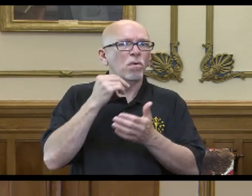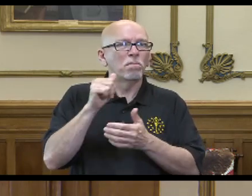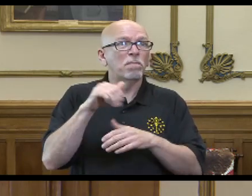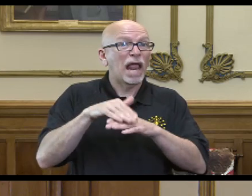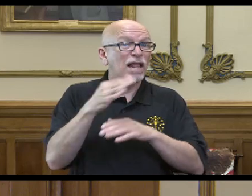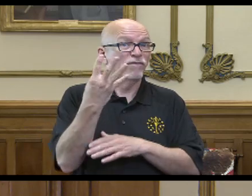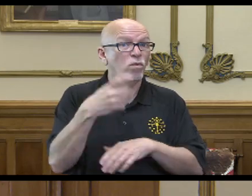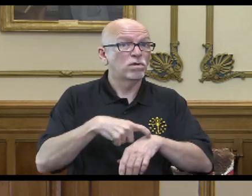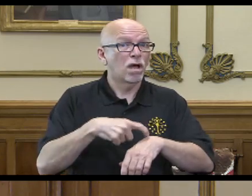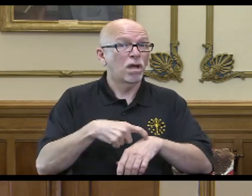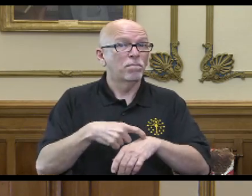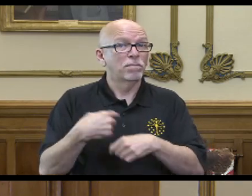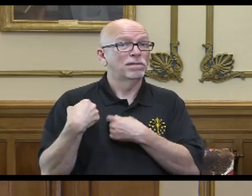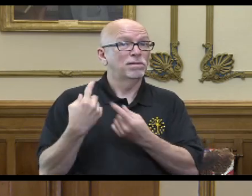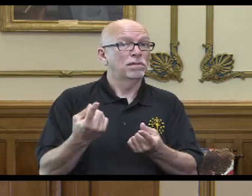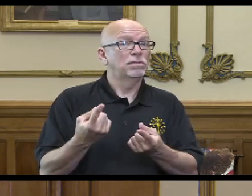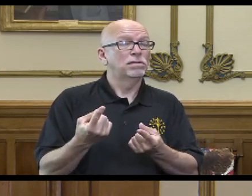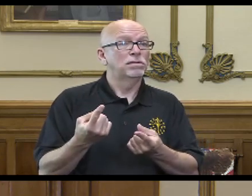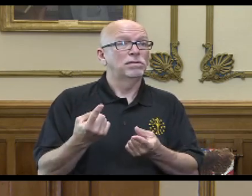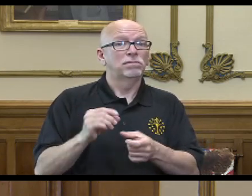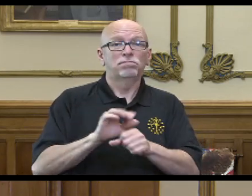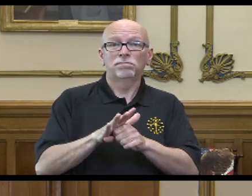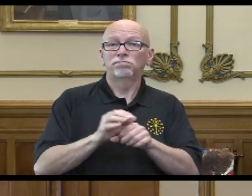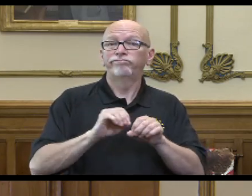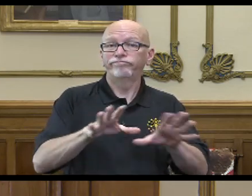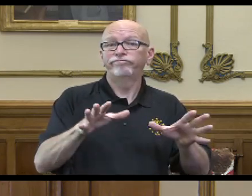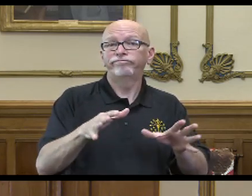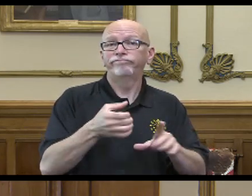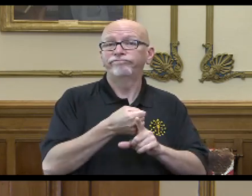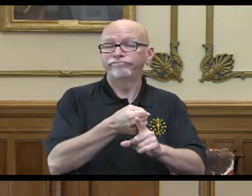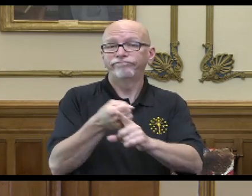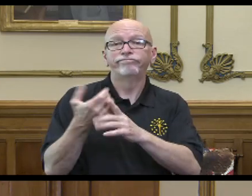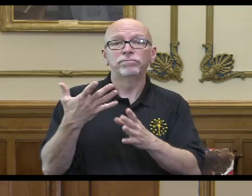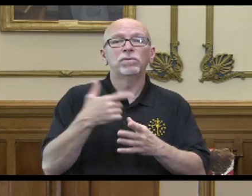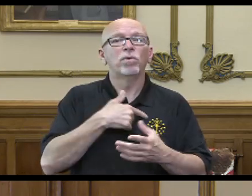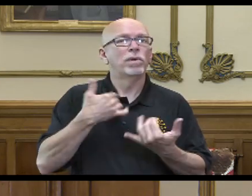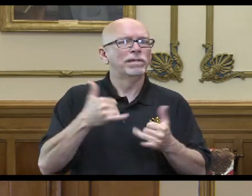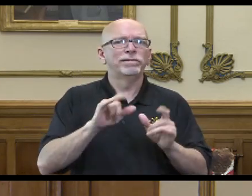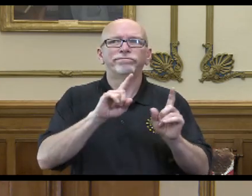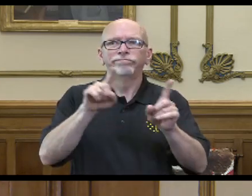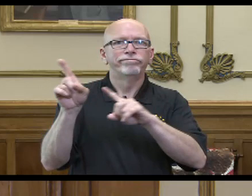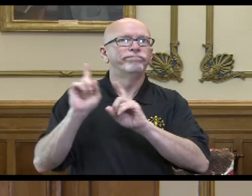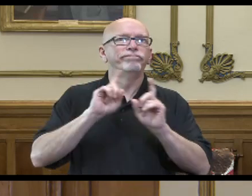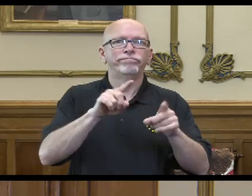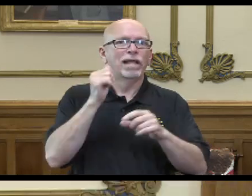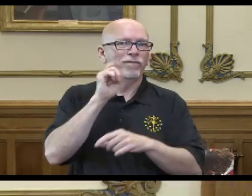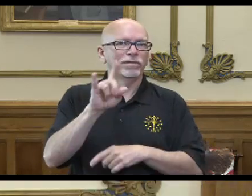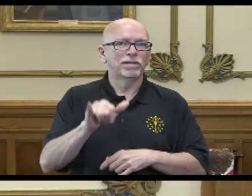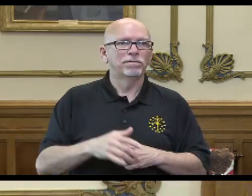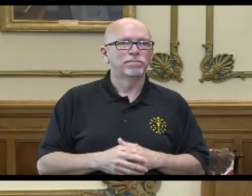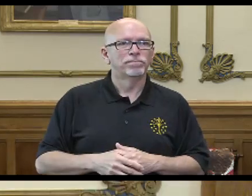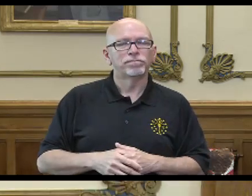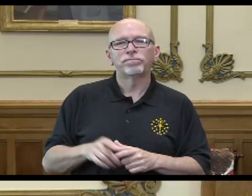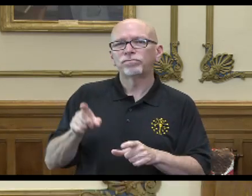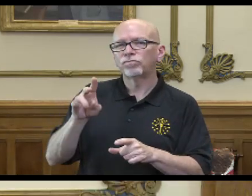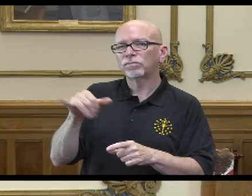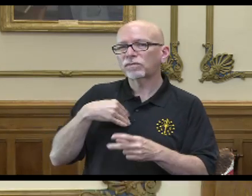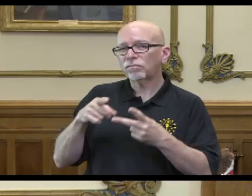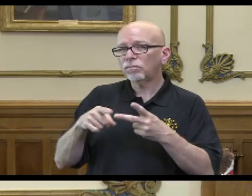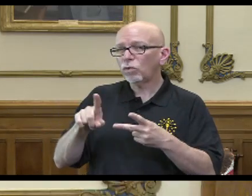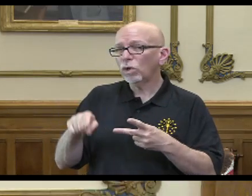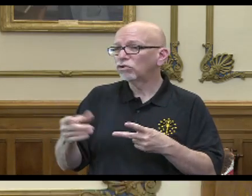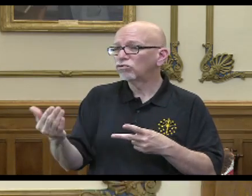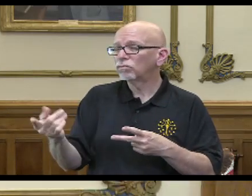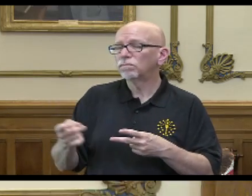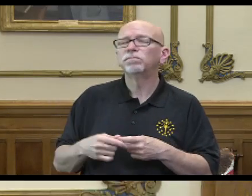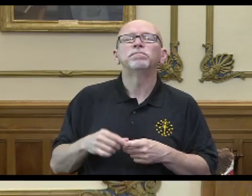4 times since this pandemic started, and continue to go out there every day. Whitney, you said you had a question as well